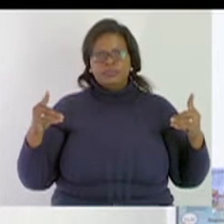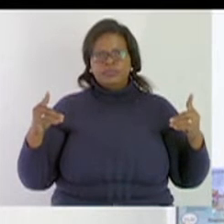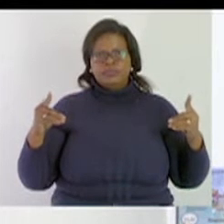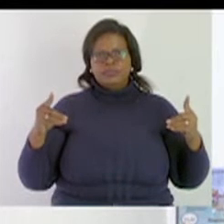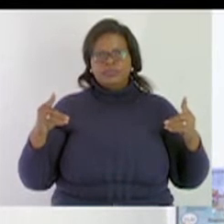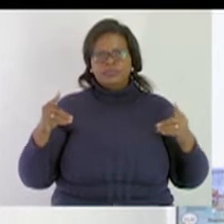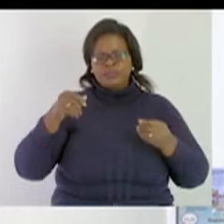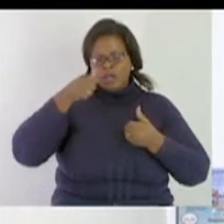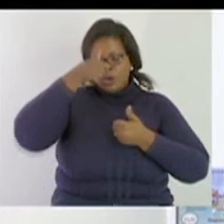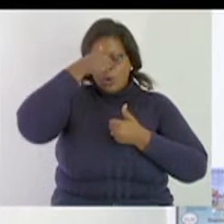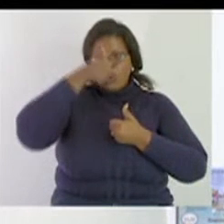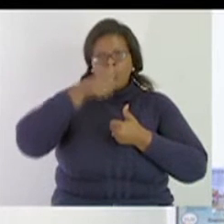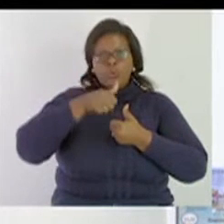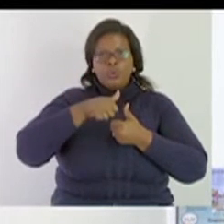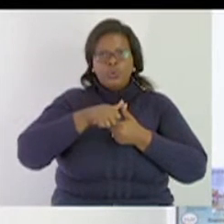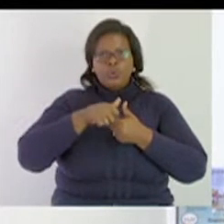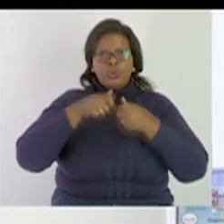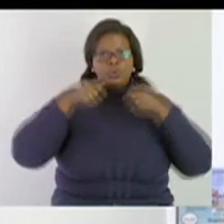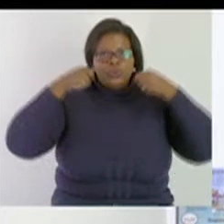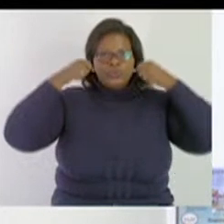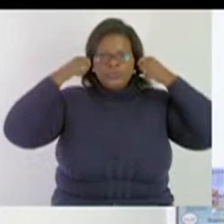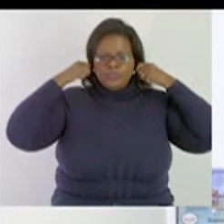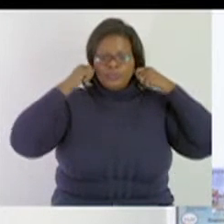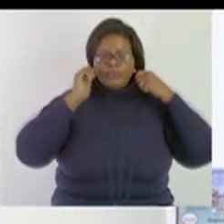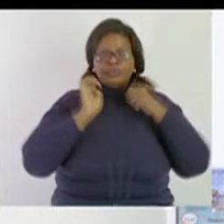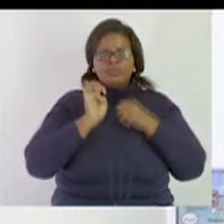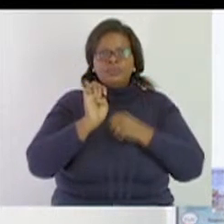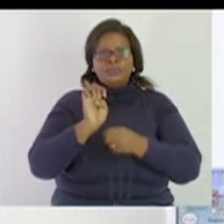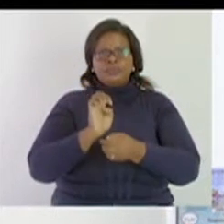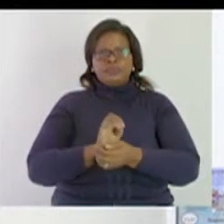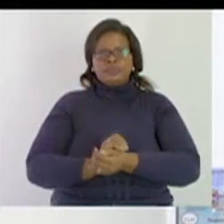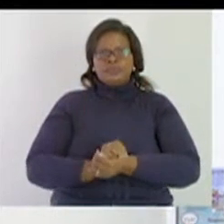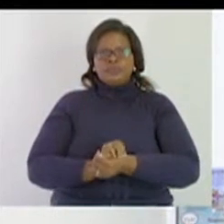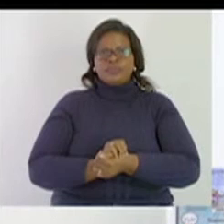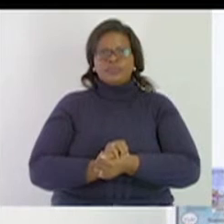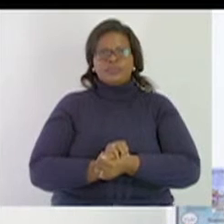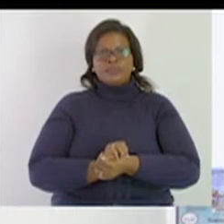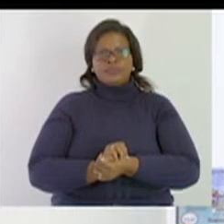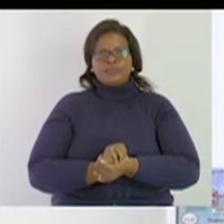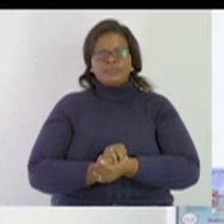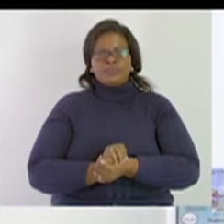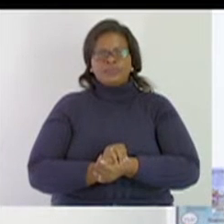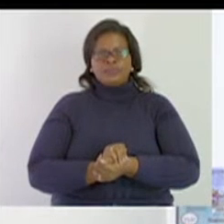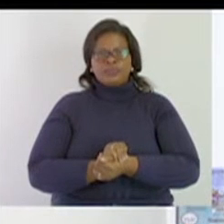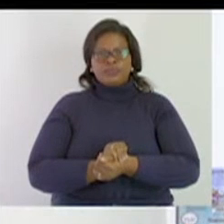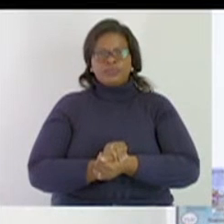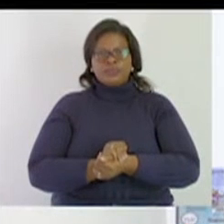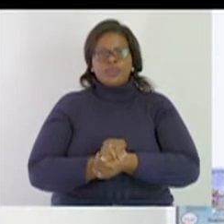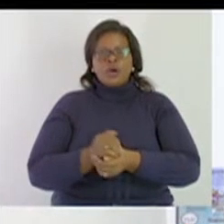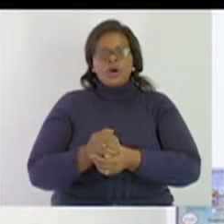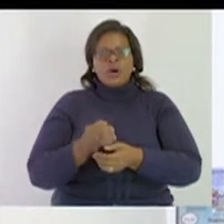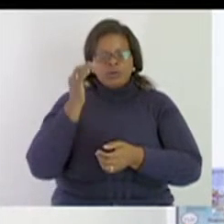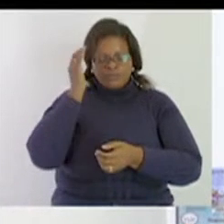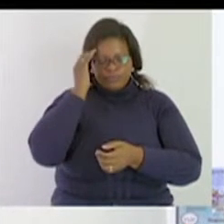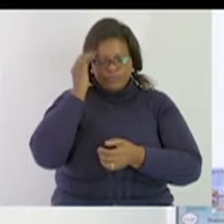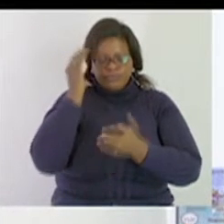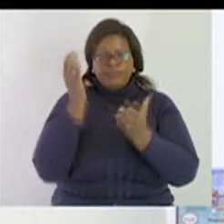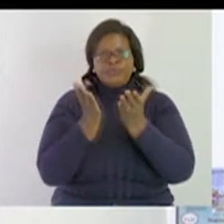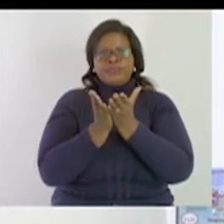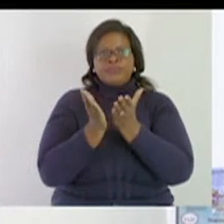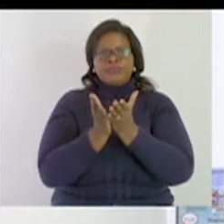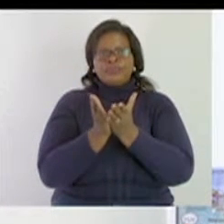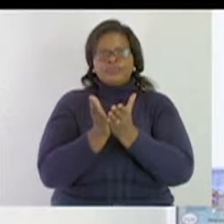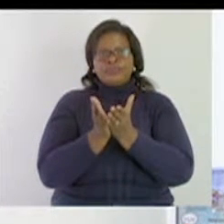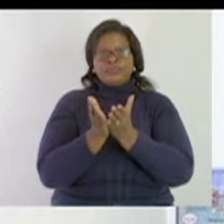and please remember your masks. So, although schools are closed, please, it